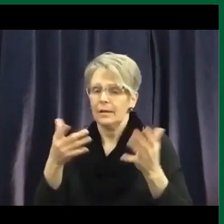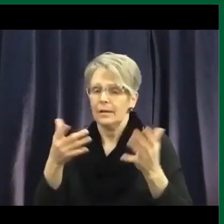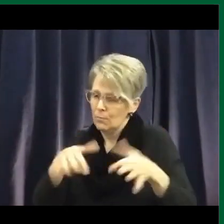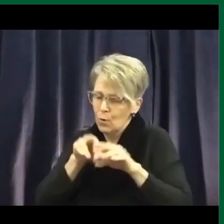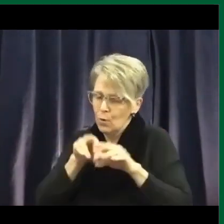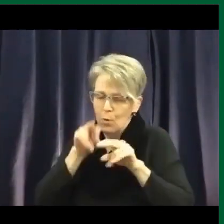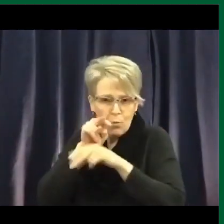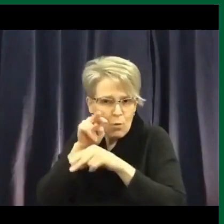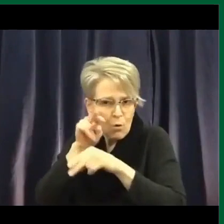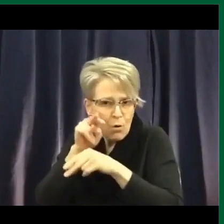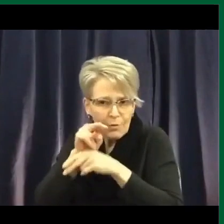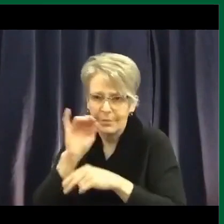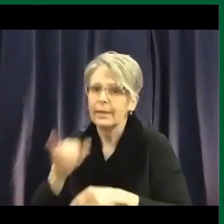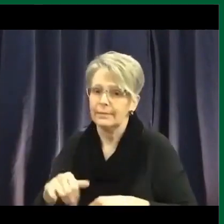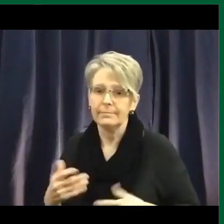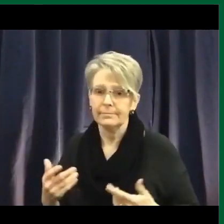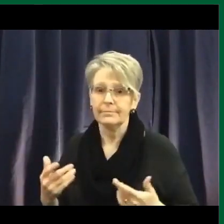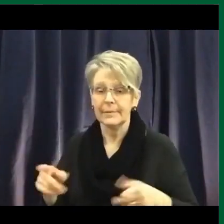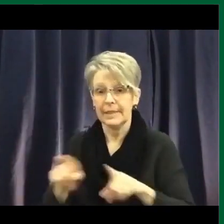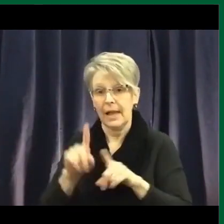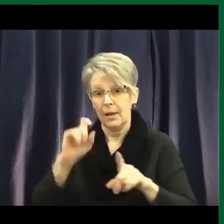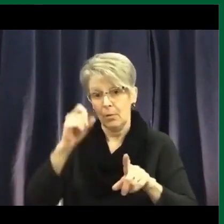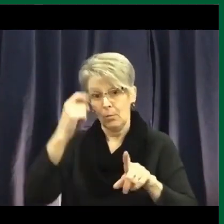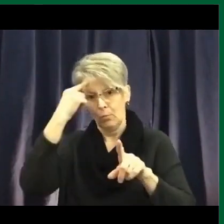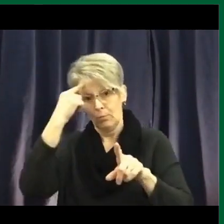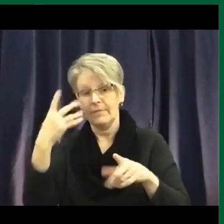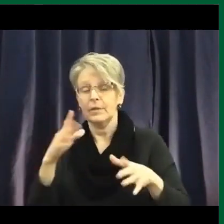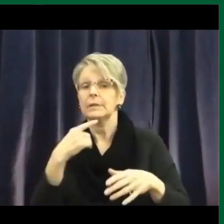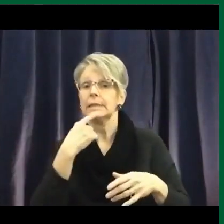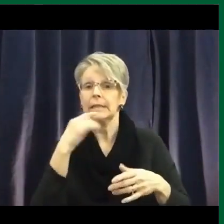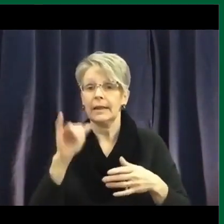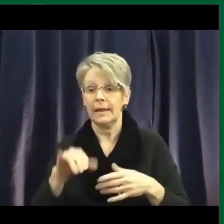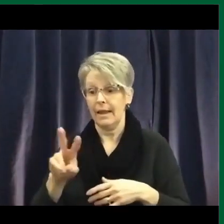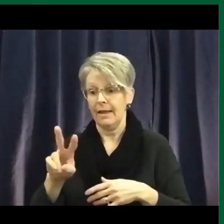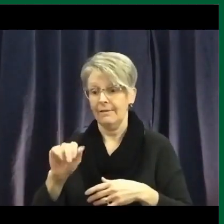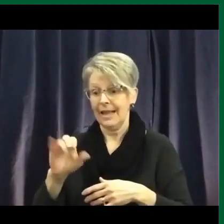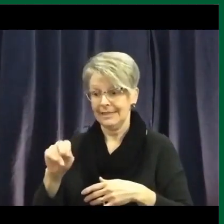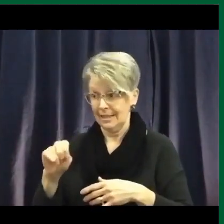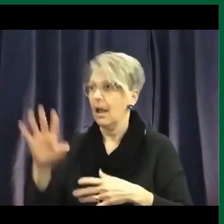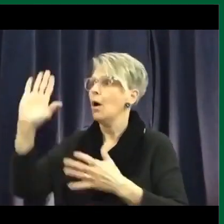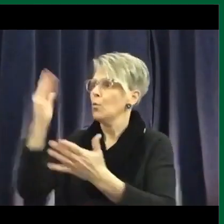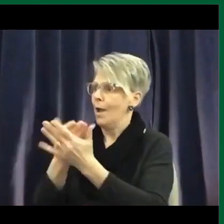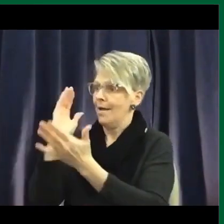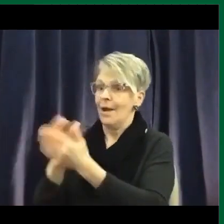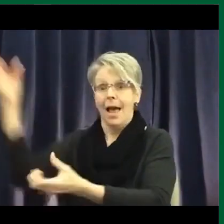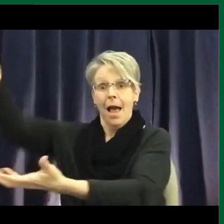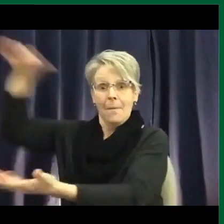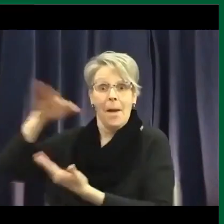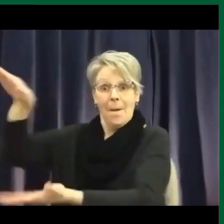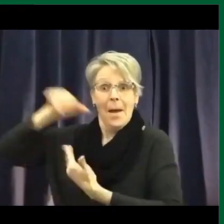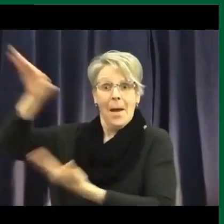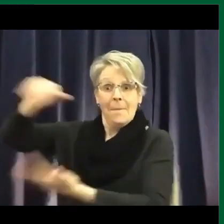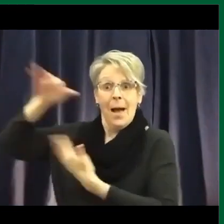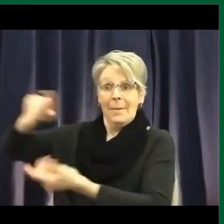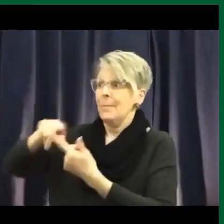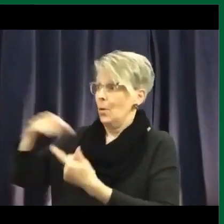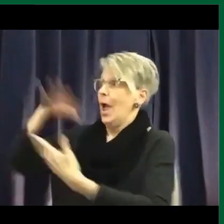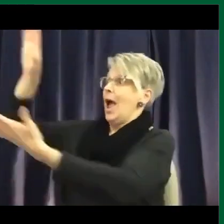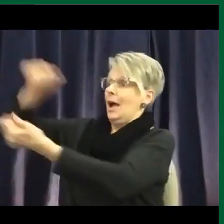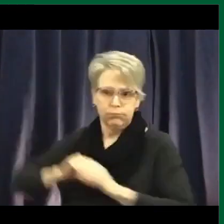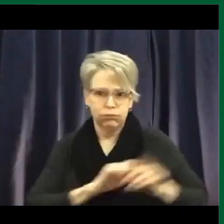then, as the Premier said, the vaccines are coming fast and furious, and we have to be ready to get them as soon as they come. We should